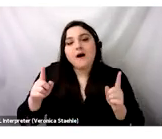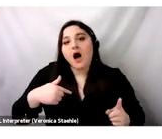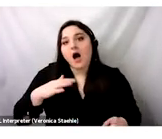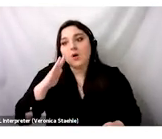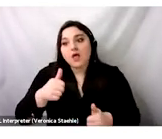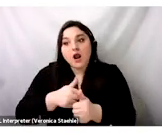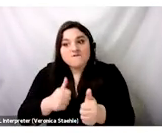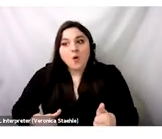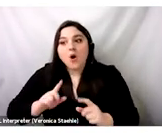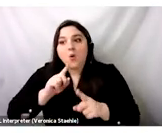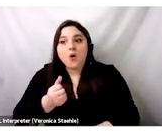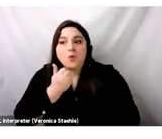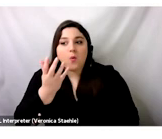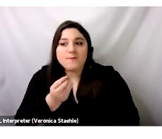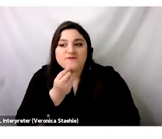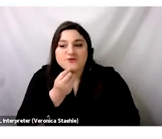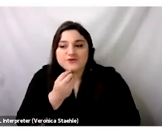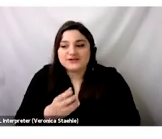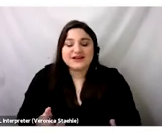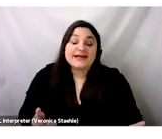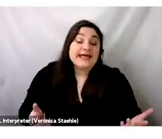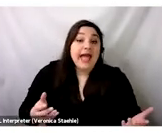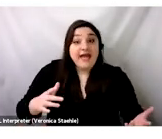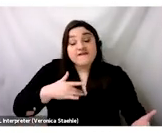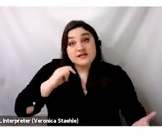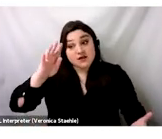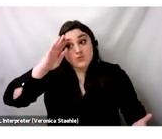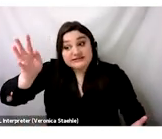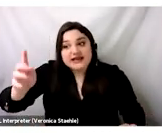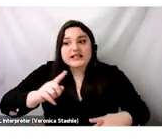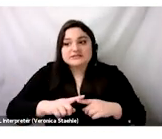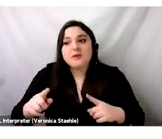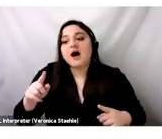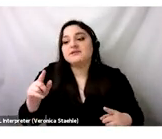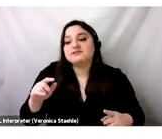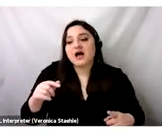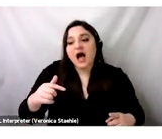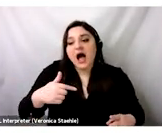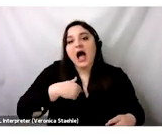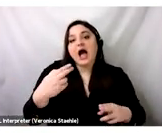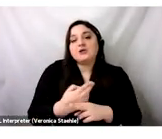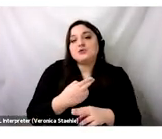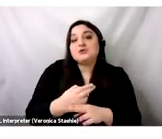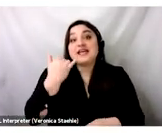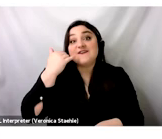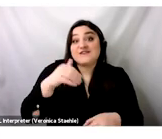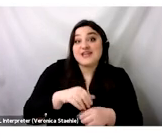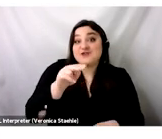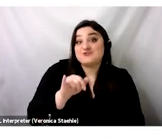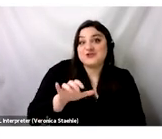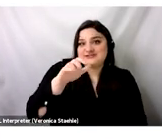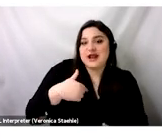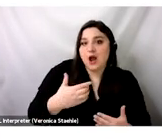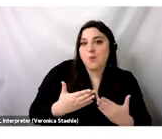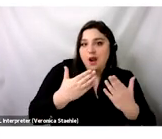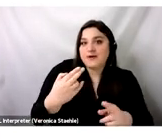I try to not get like warm food, which is so unrealistic, right? So you can just call your, use Deliver Zero if you're in New York, if you